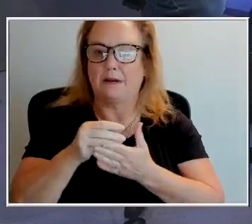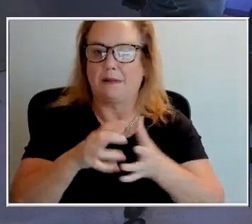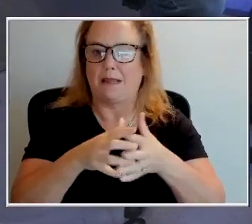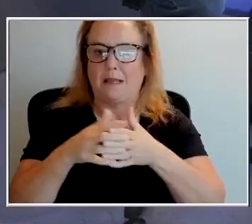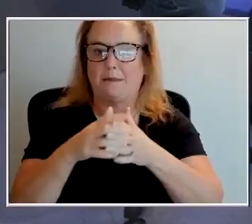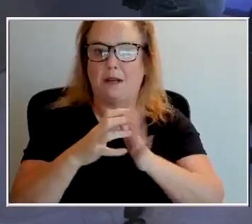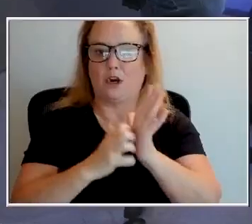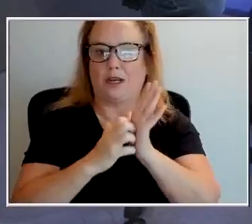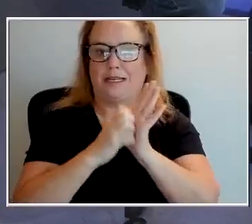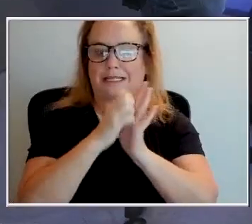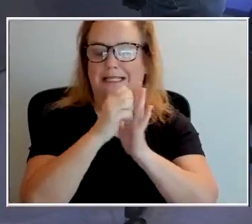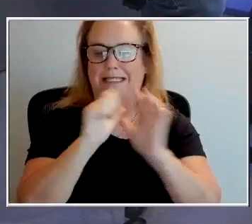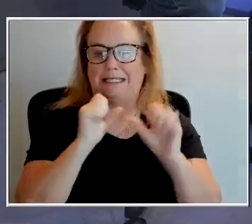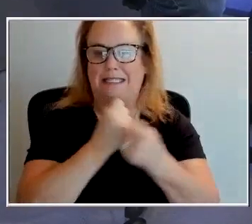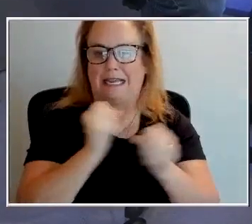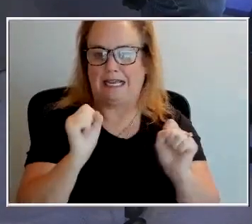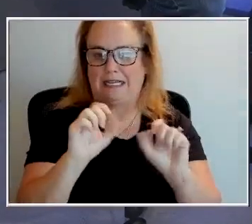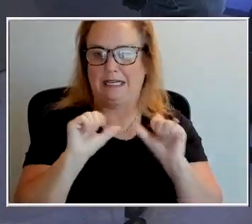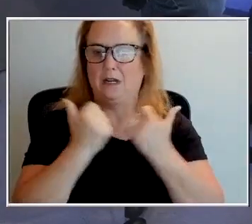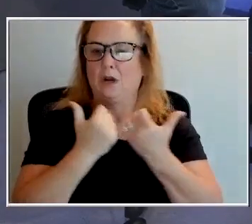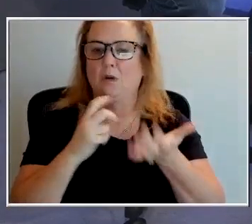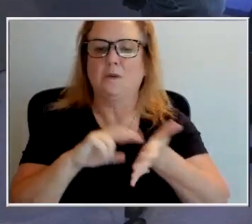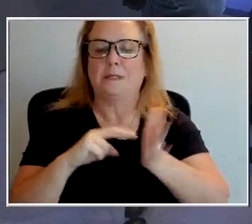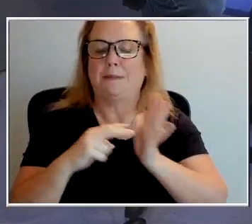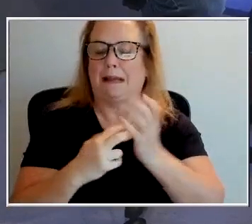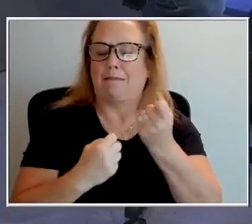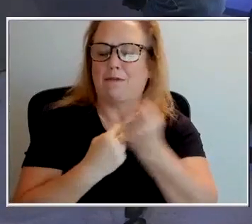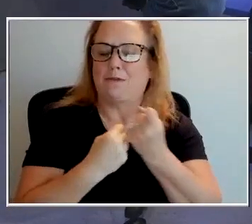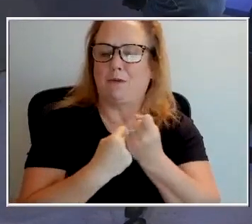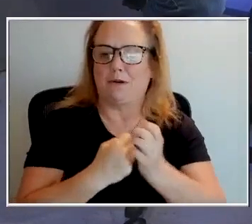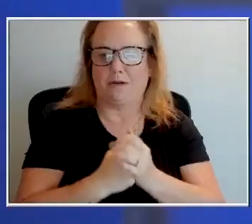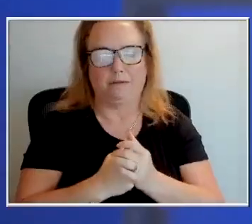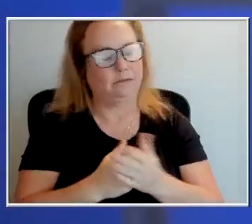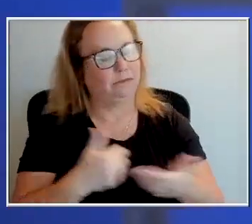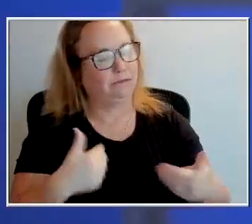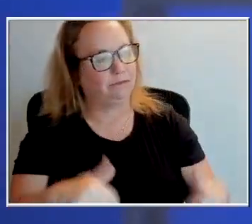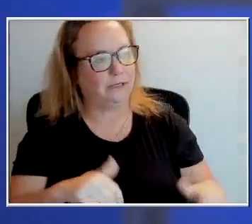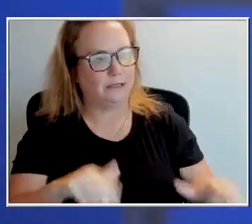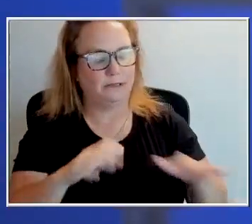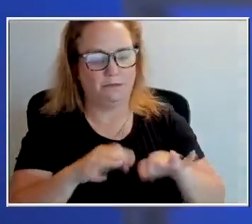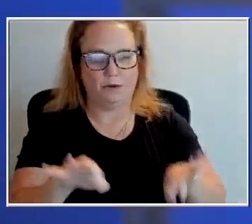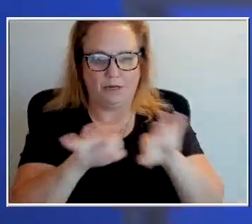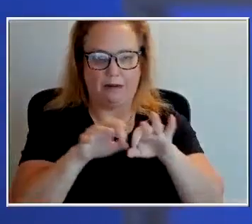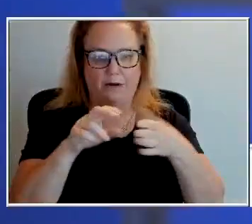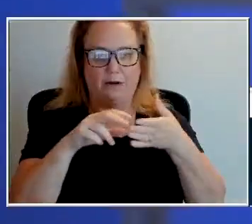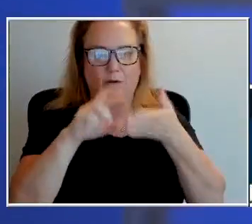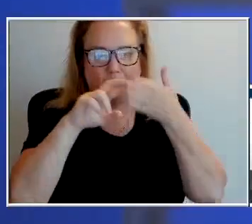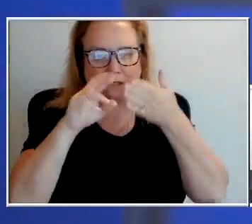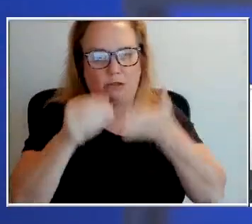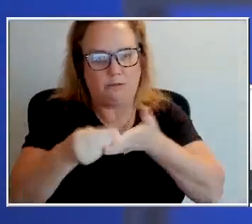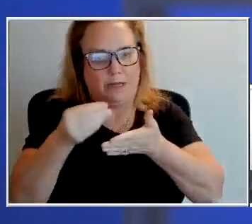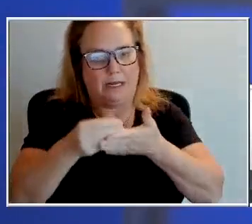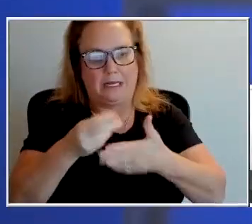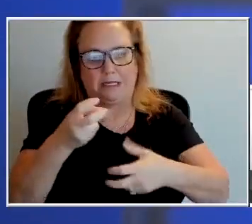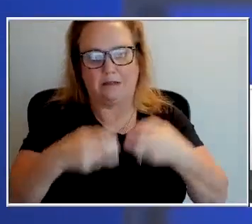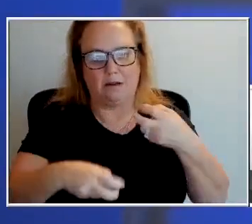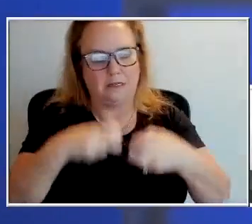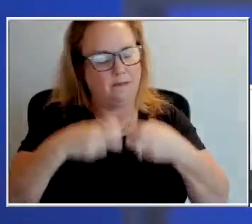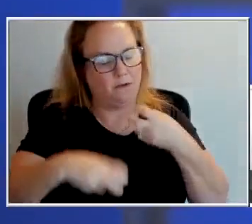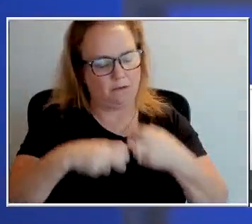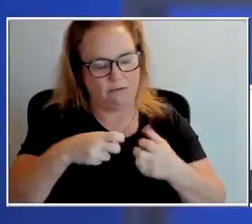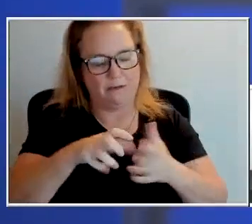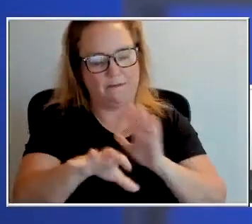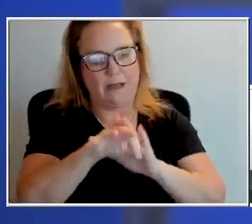Cancer Society. What does it mean to have their support? Oh, it means the world. As you know, finding research funding is difficult. It is.